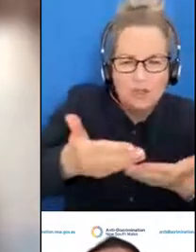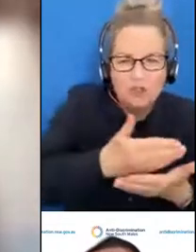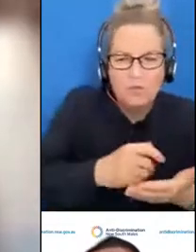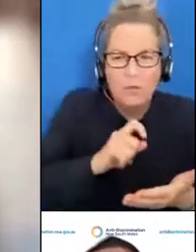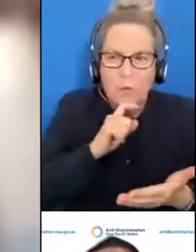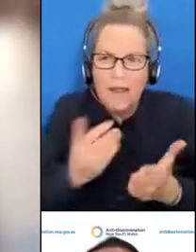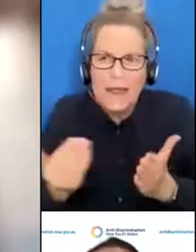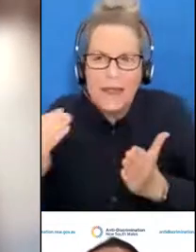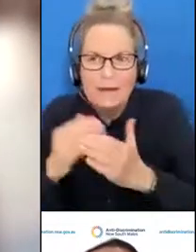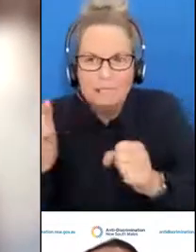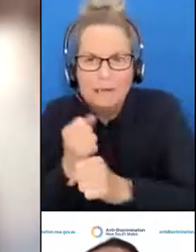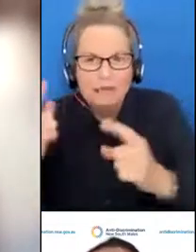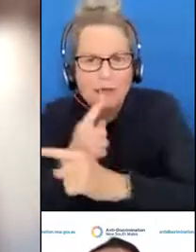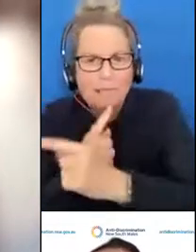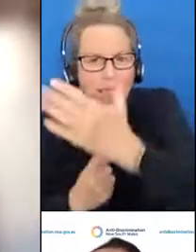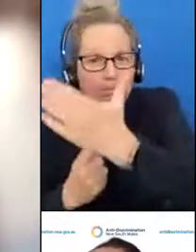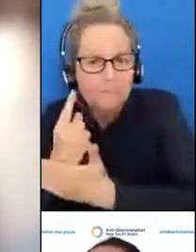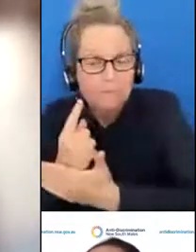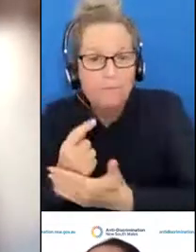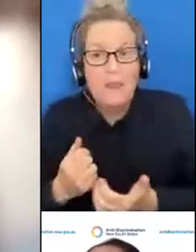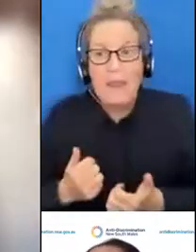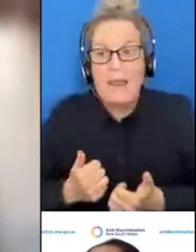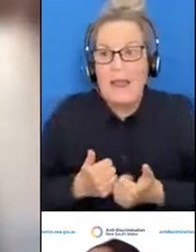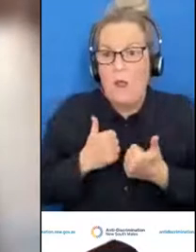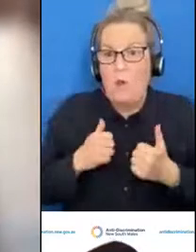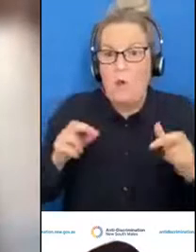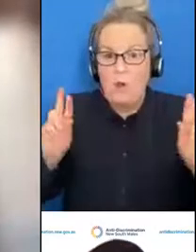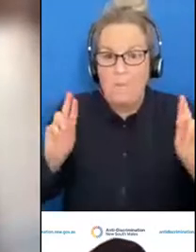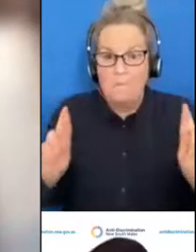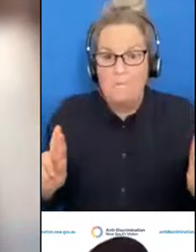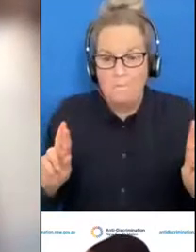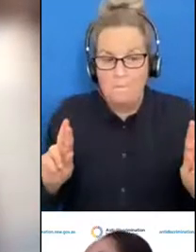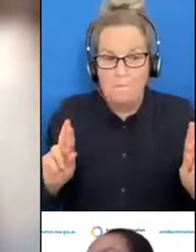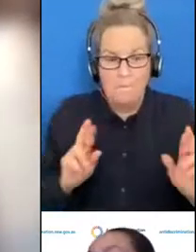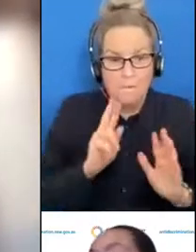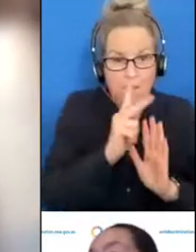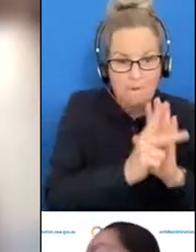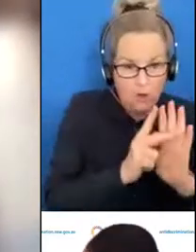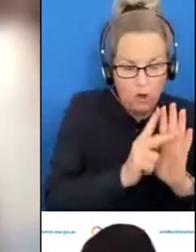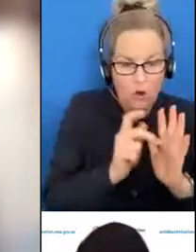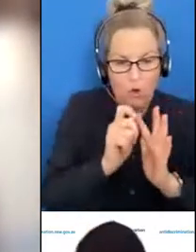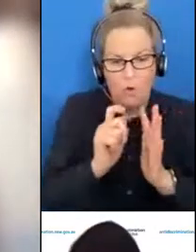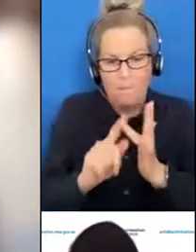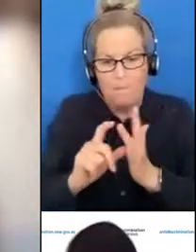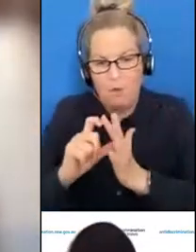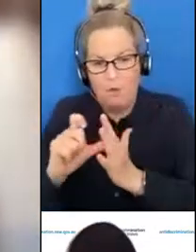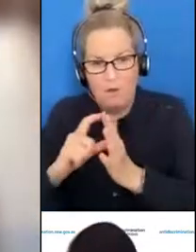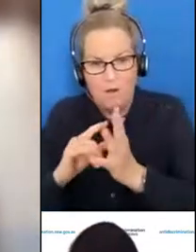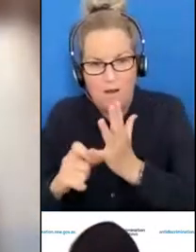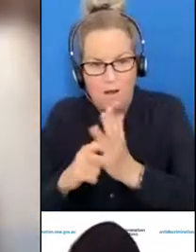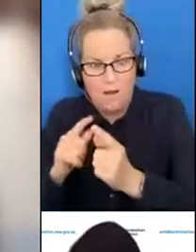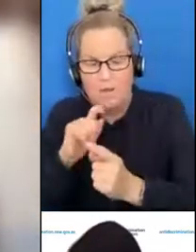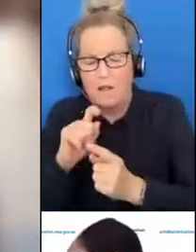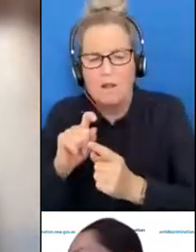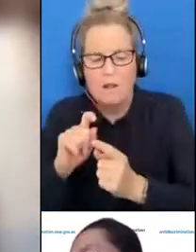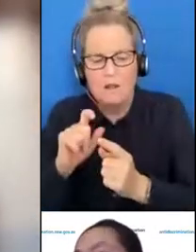change. So our hope is that the message in the video and in the videos and podcasts that we are about to launch today